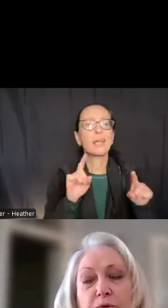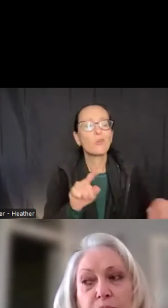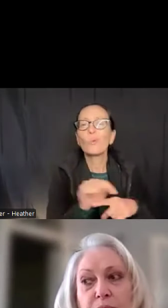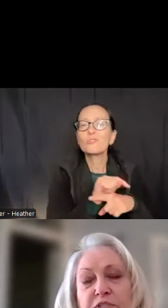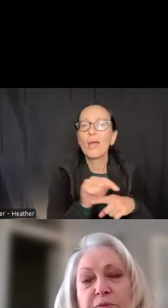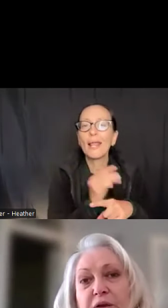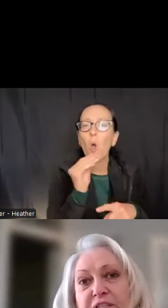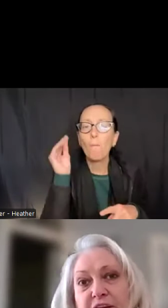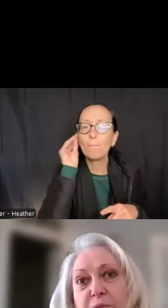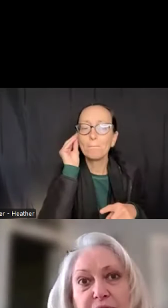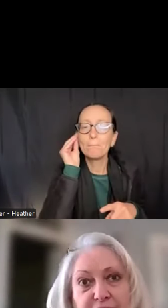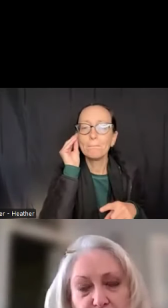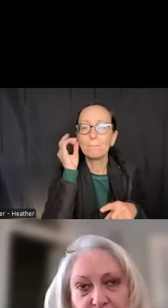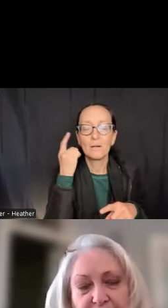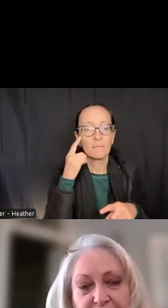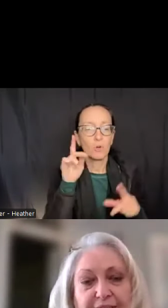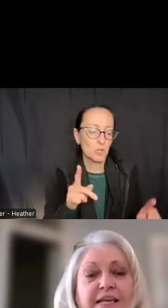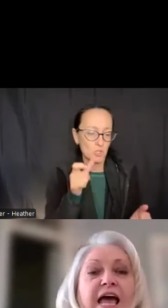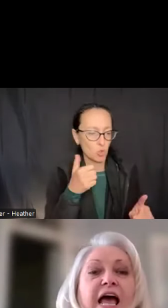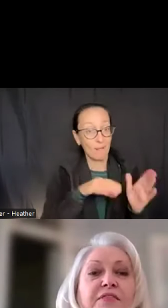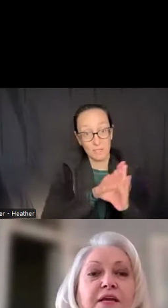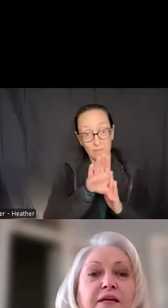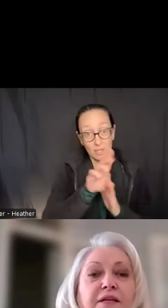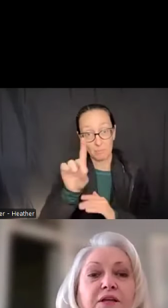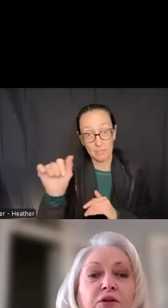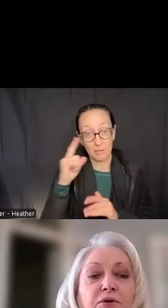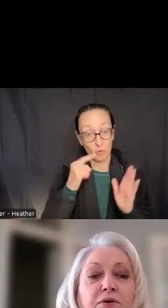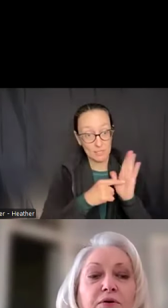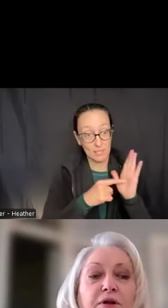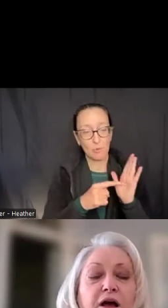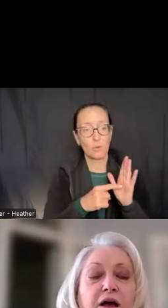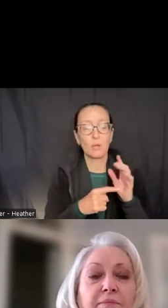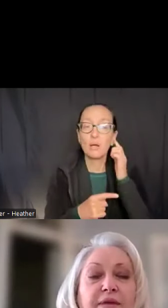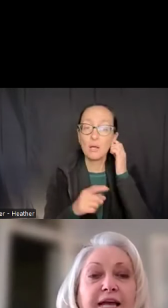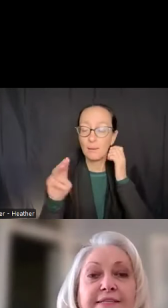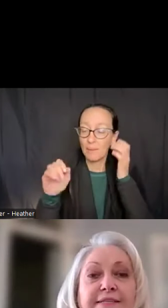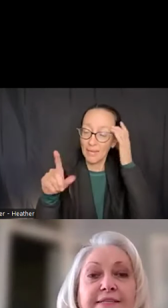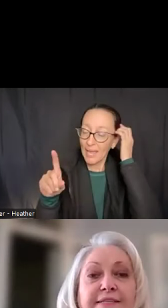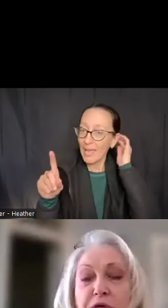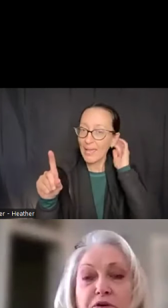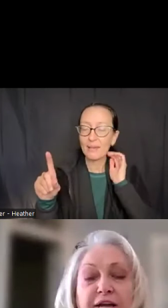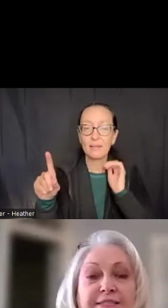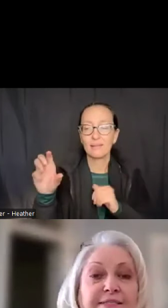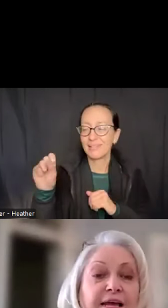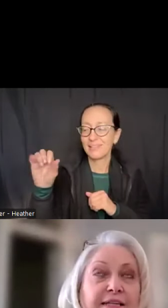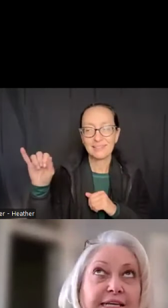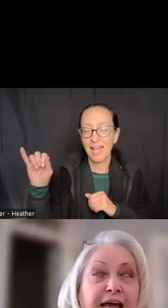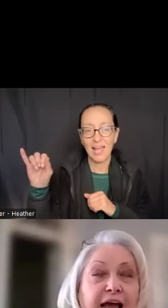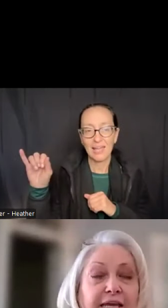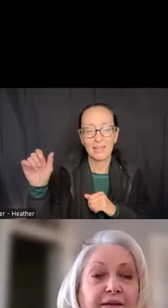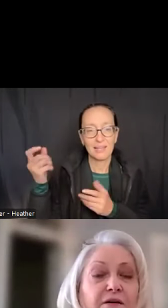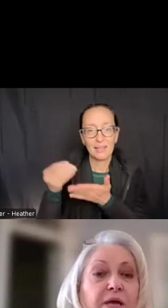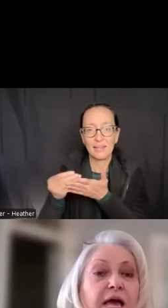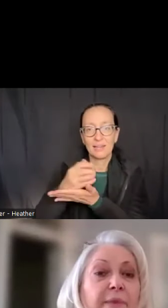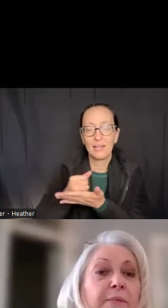say for somebody with developmental disabilities, then your SSI income or your